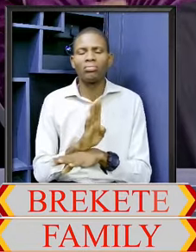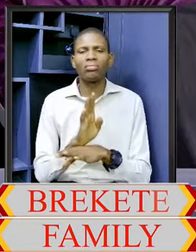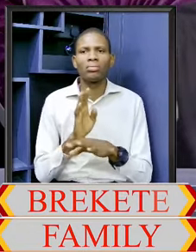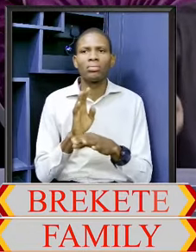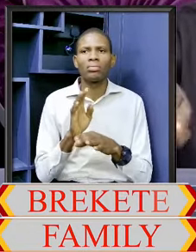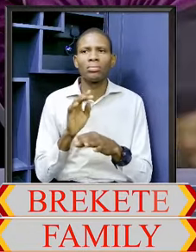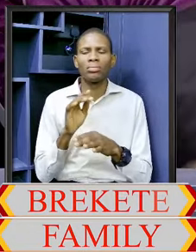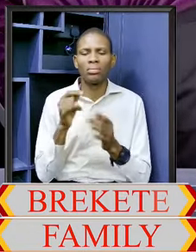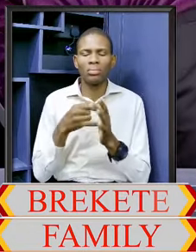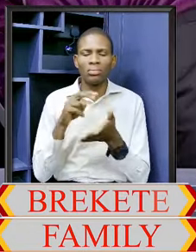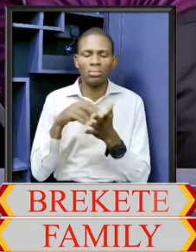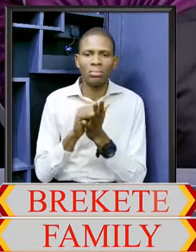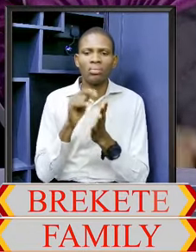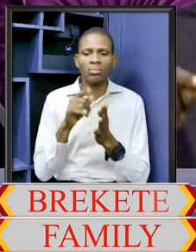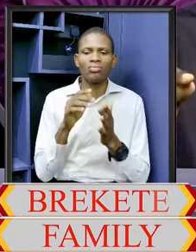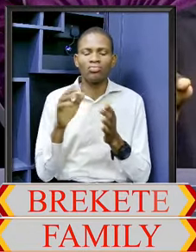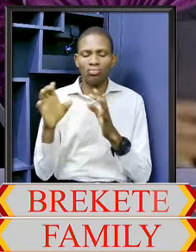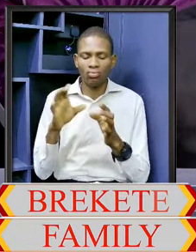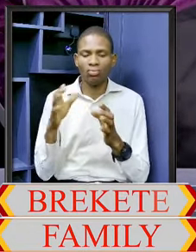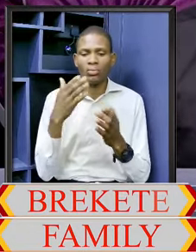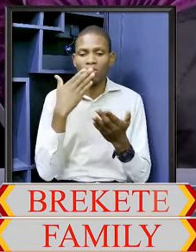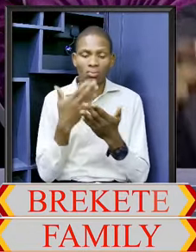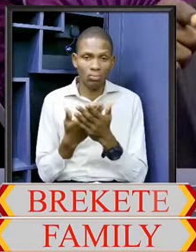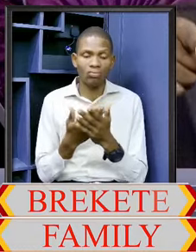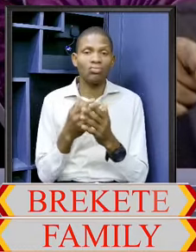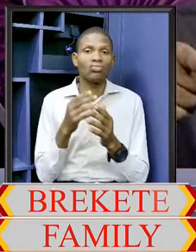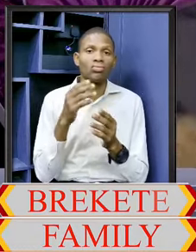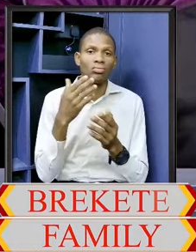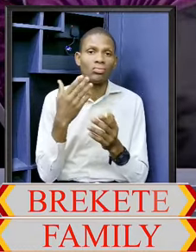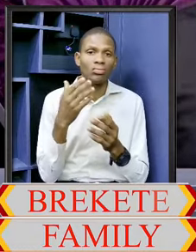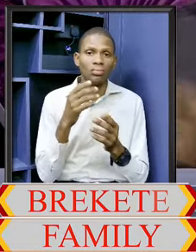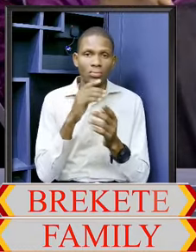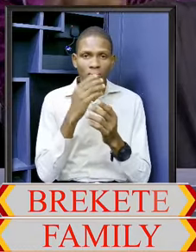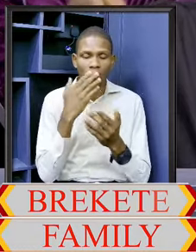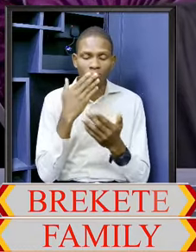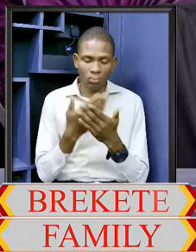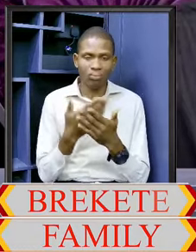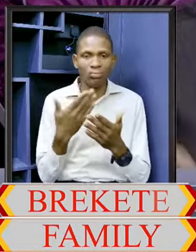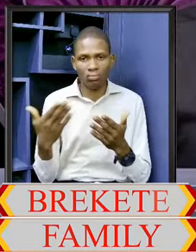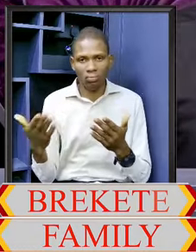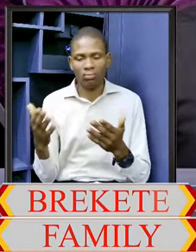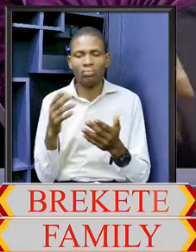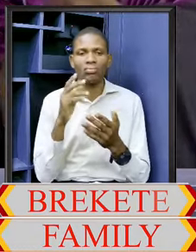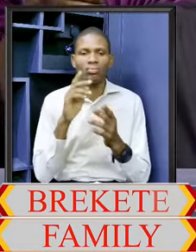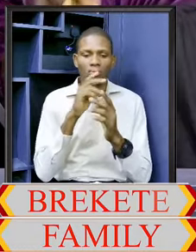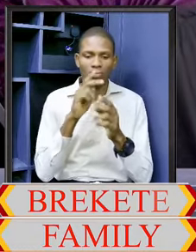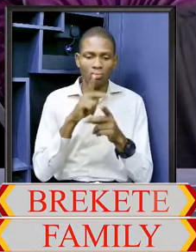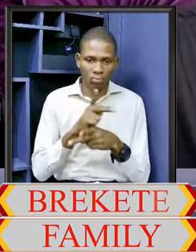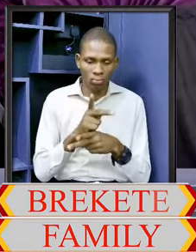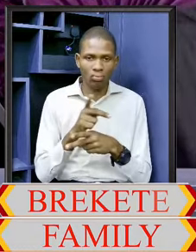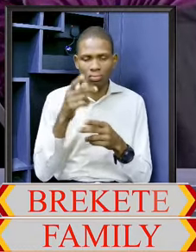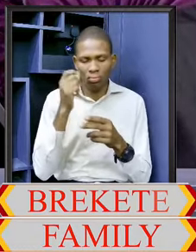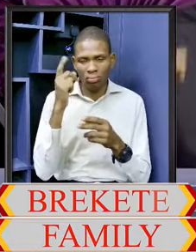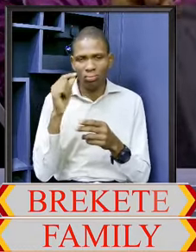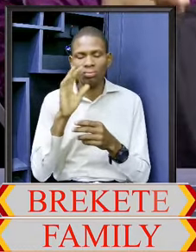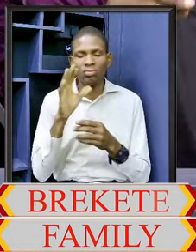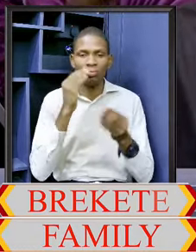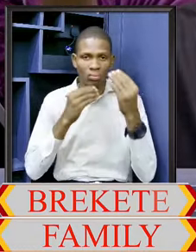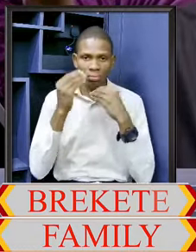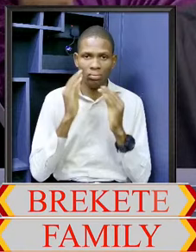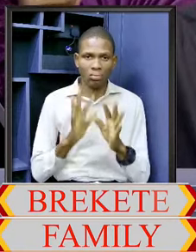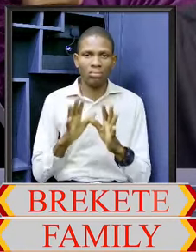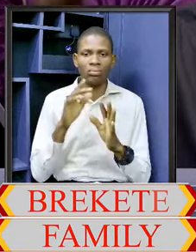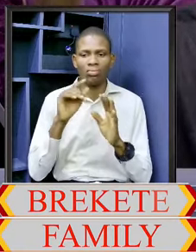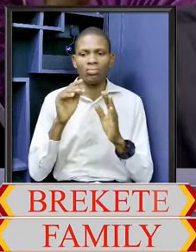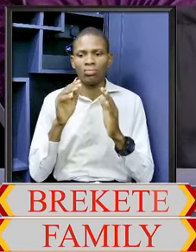okay, build a good product or sell a good product, understand your product, understand your customers, understand their pain points, make sure